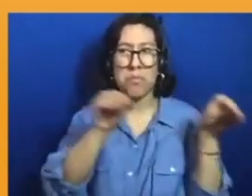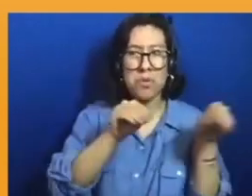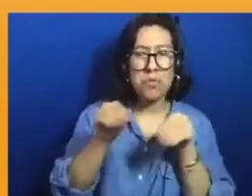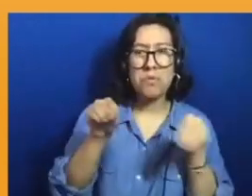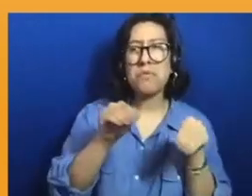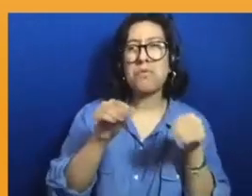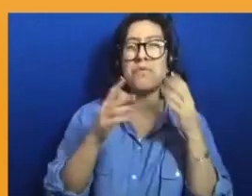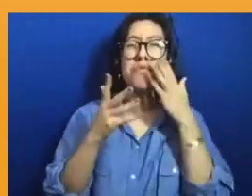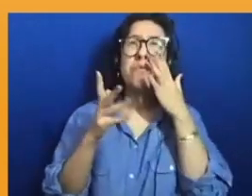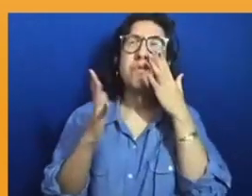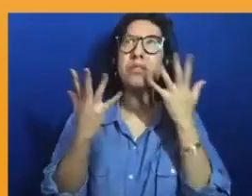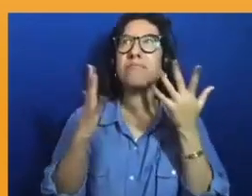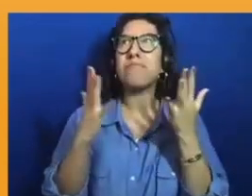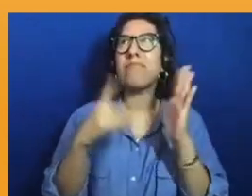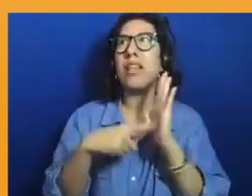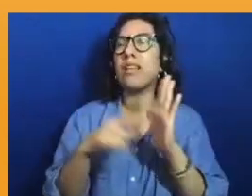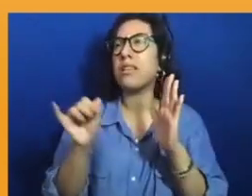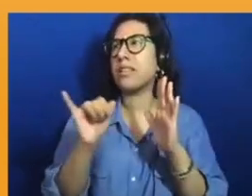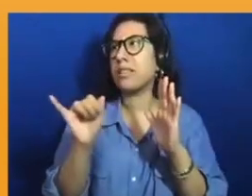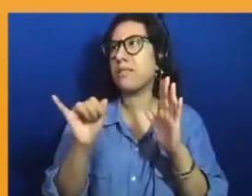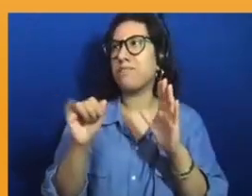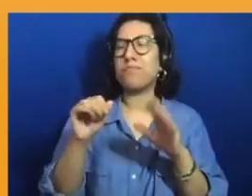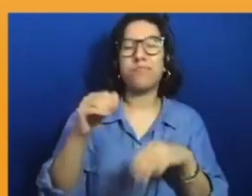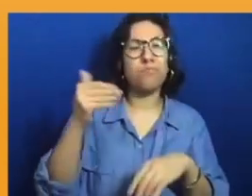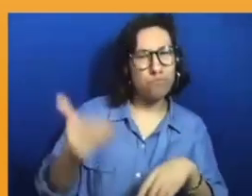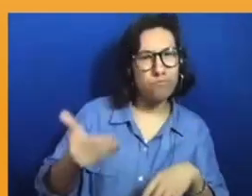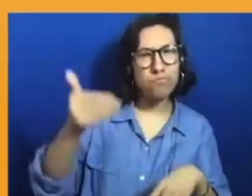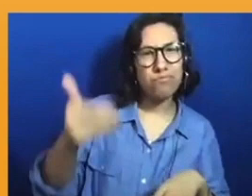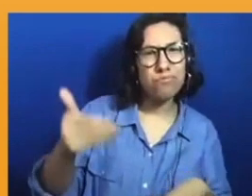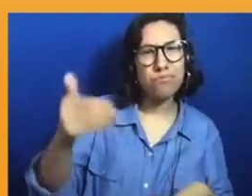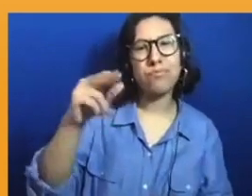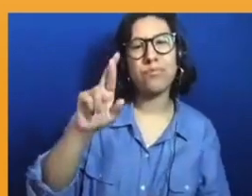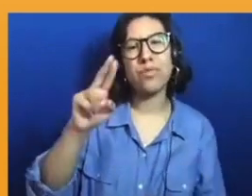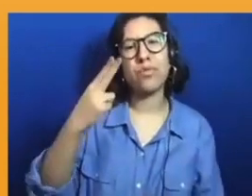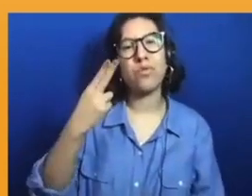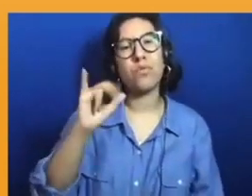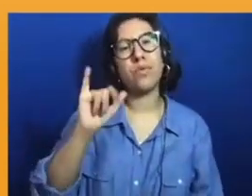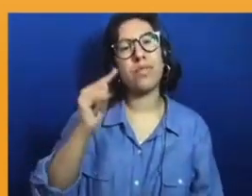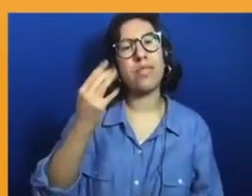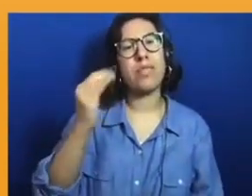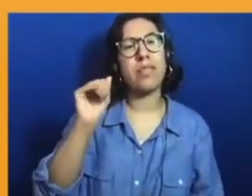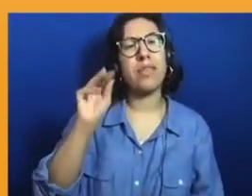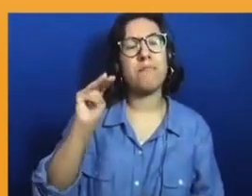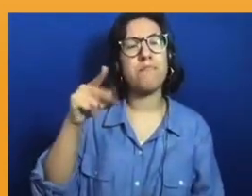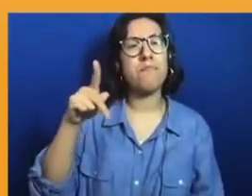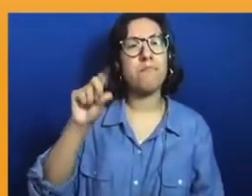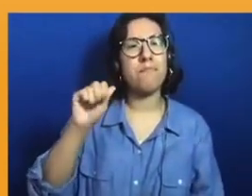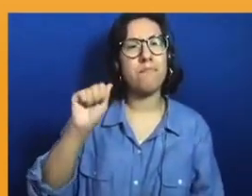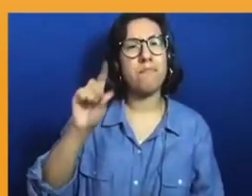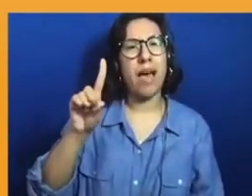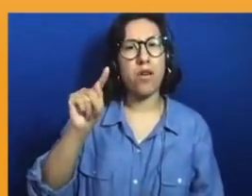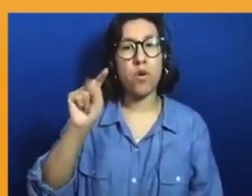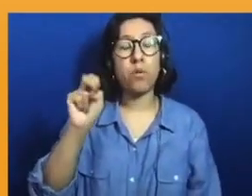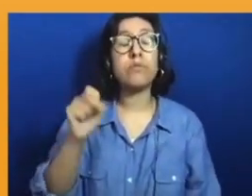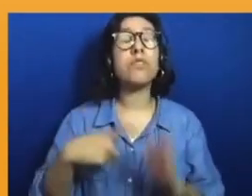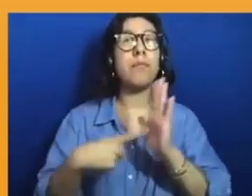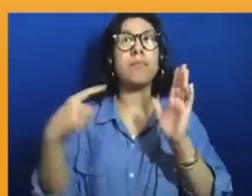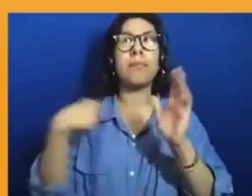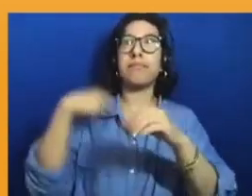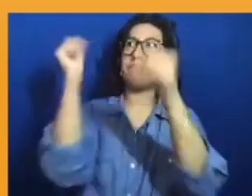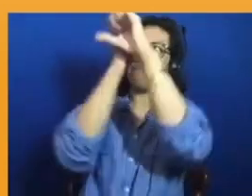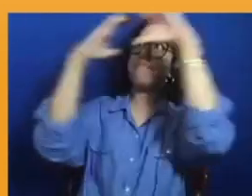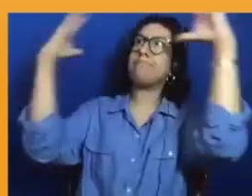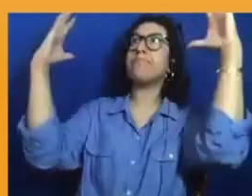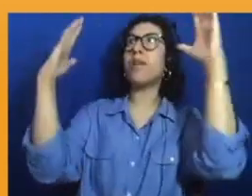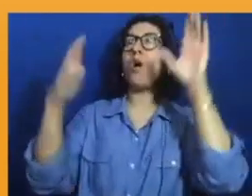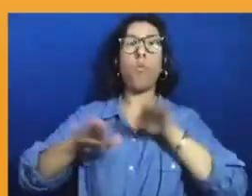string of, you know, rhythm pad notes. So if I was, you know, depicting somebody walking through thunder, like